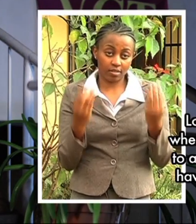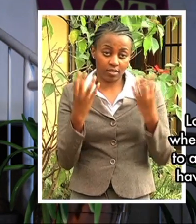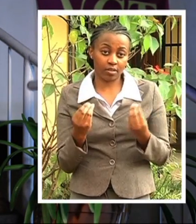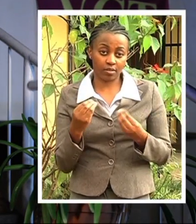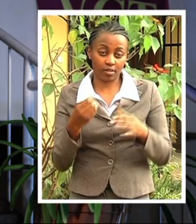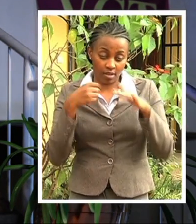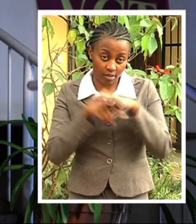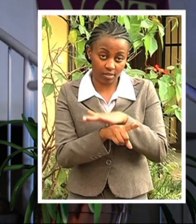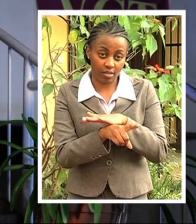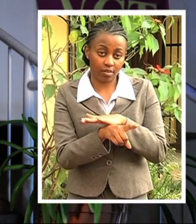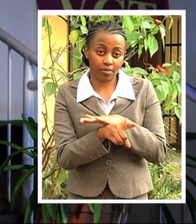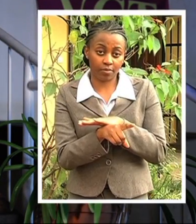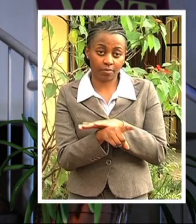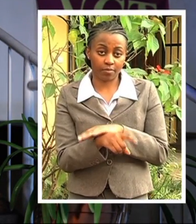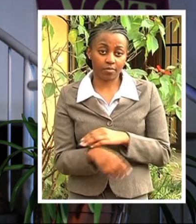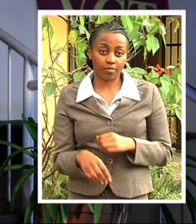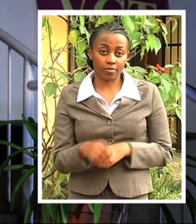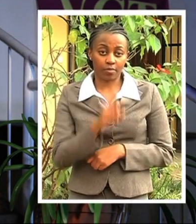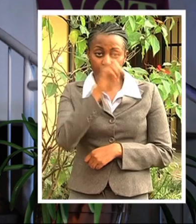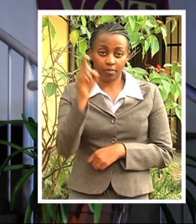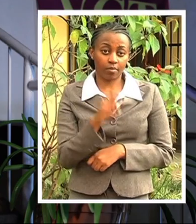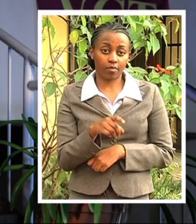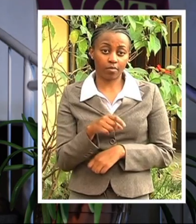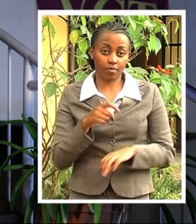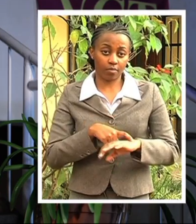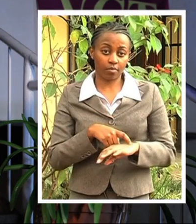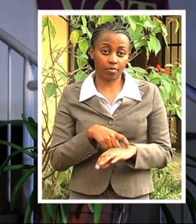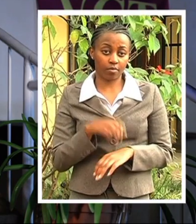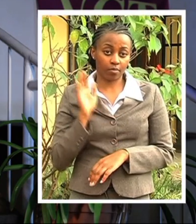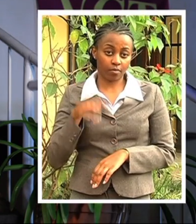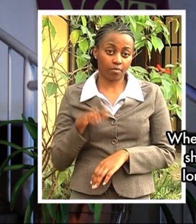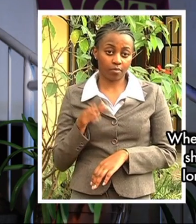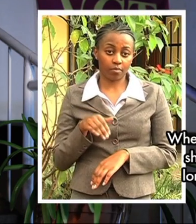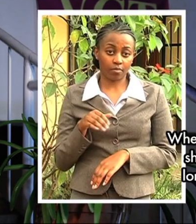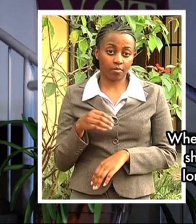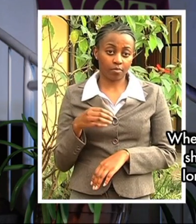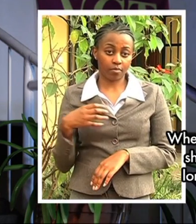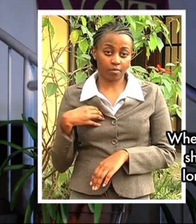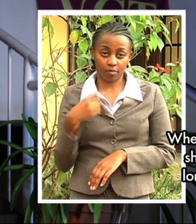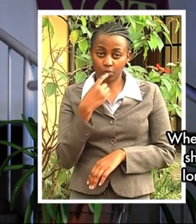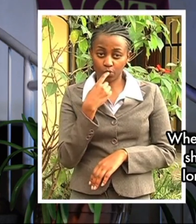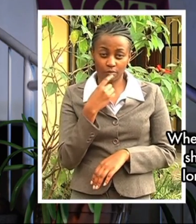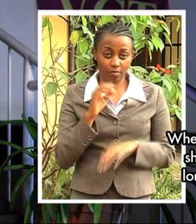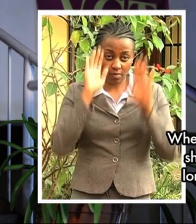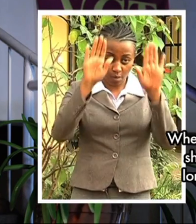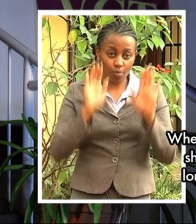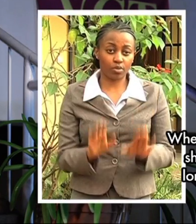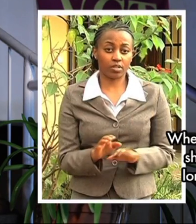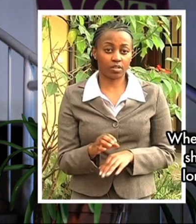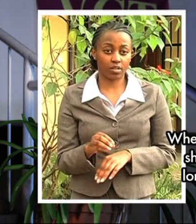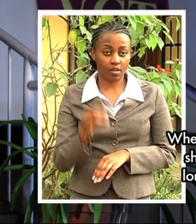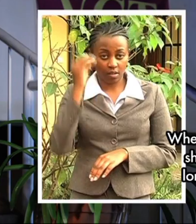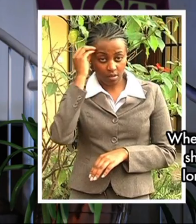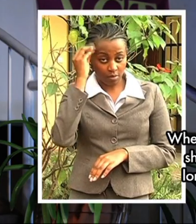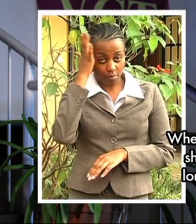facility? Can a mother pass on HIV to her baby through breast milk? When a mother is breastfeeding, you should